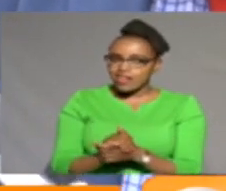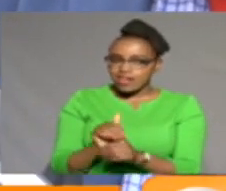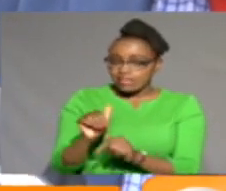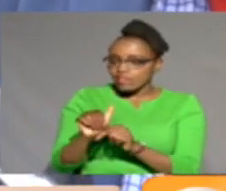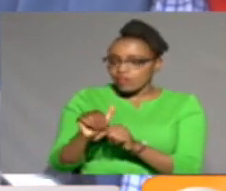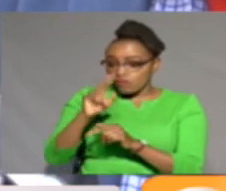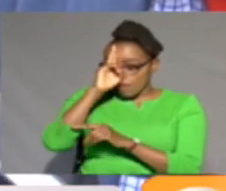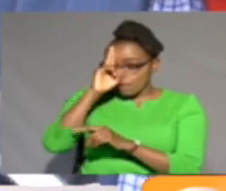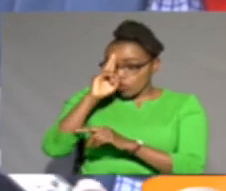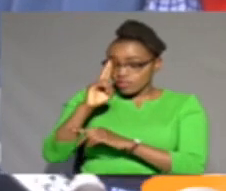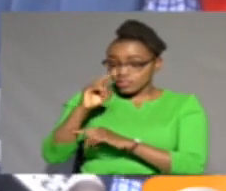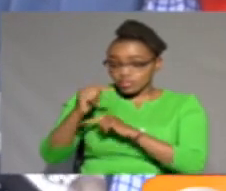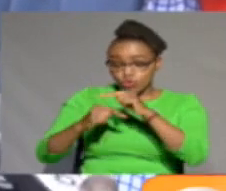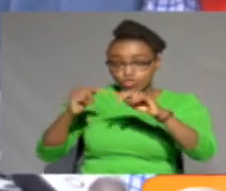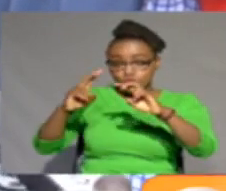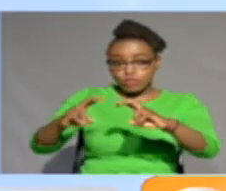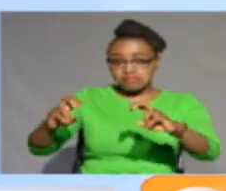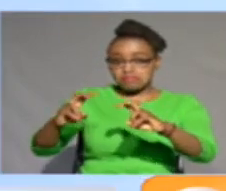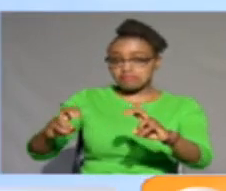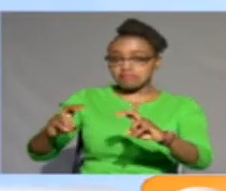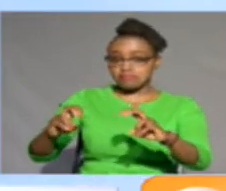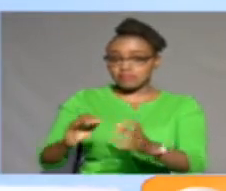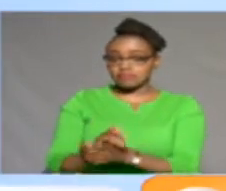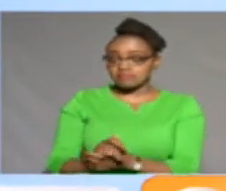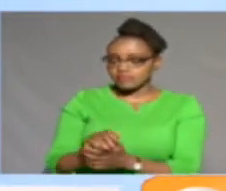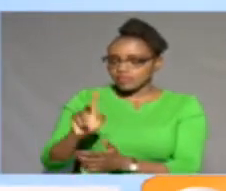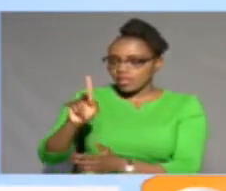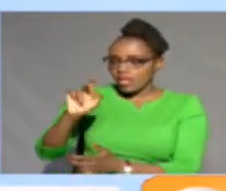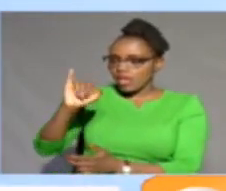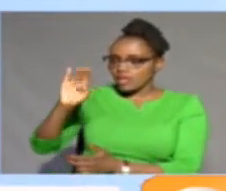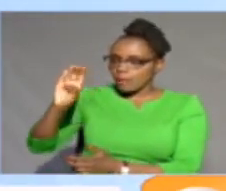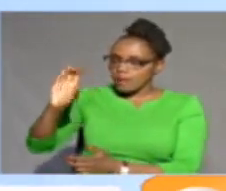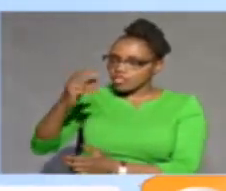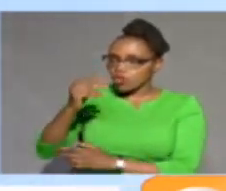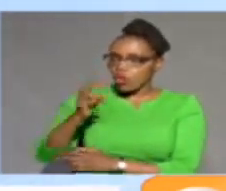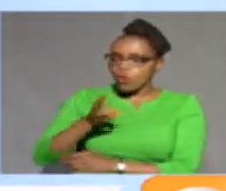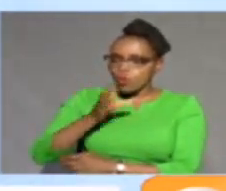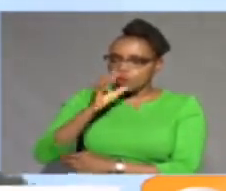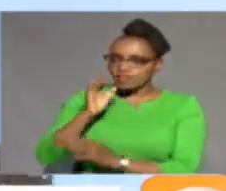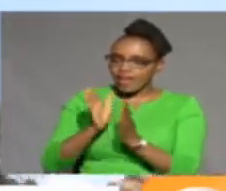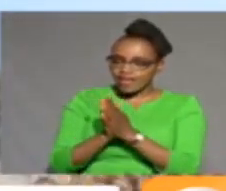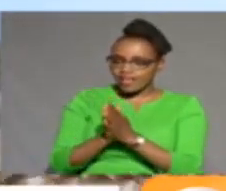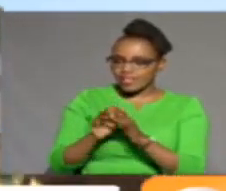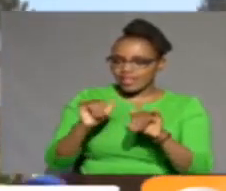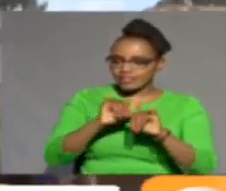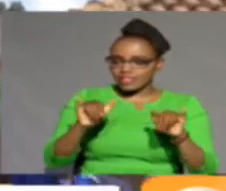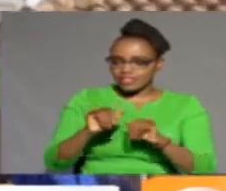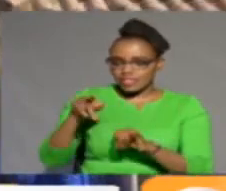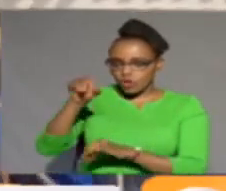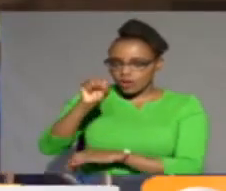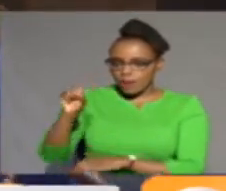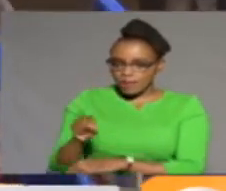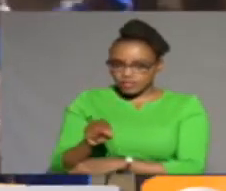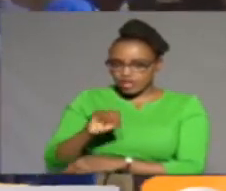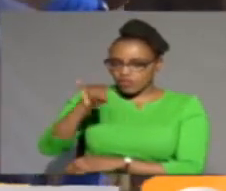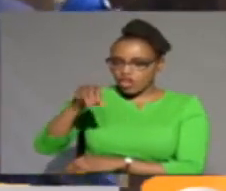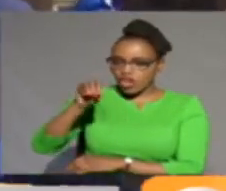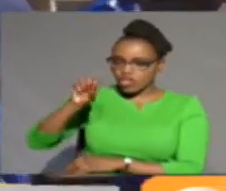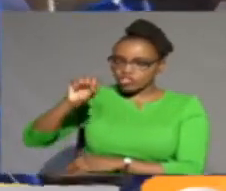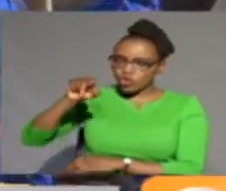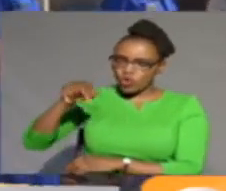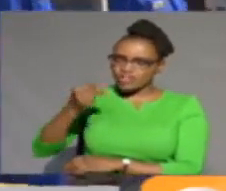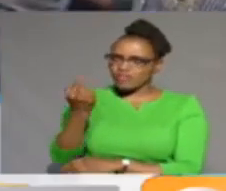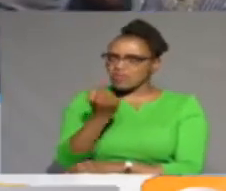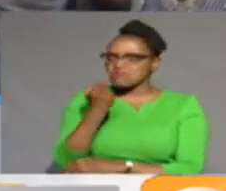police investigation. Kibicho, in the company of Water and Sanitation PS Joseph Irungu, termed the reports as